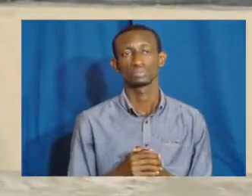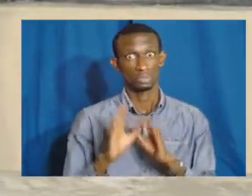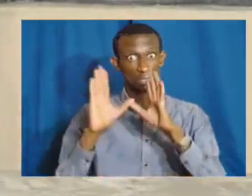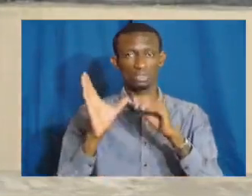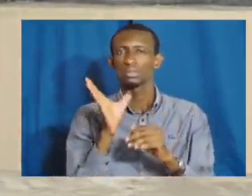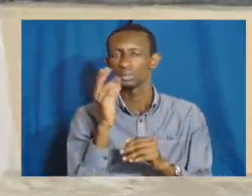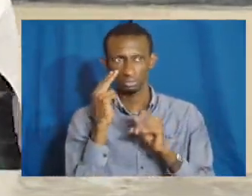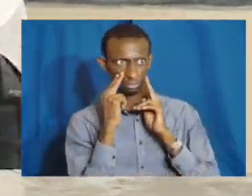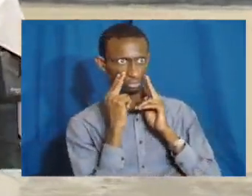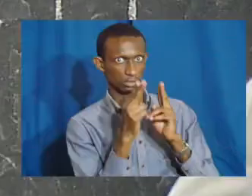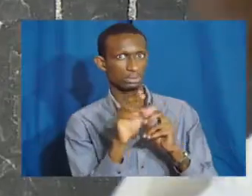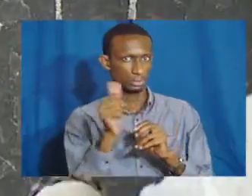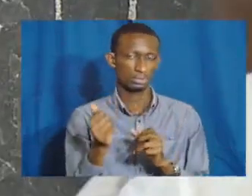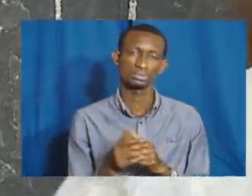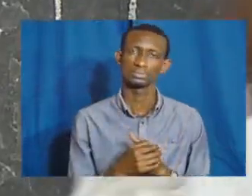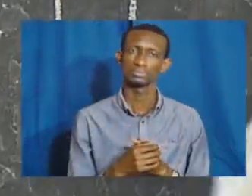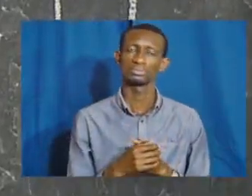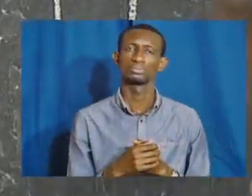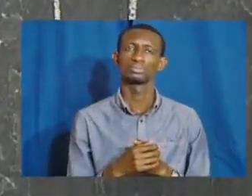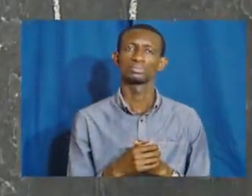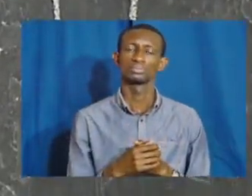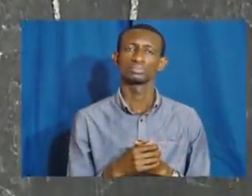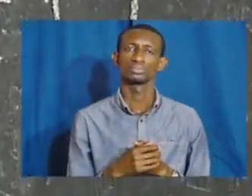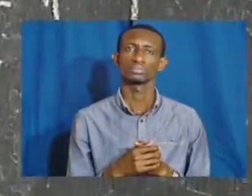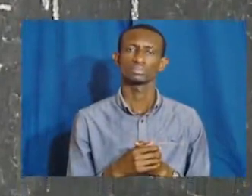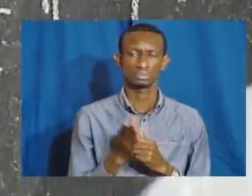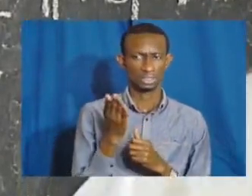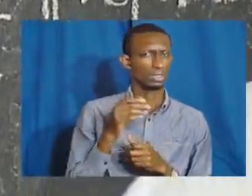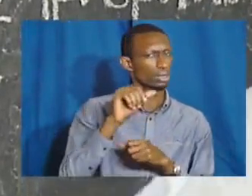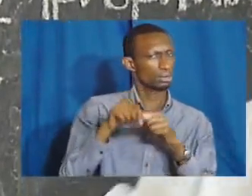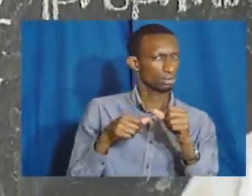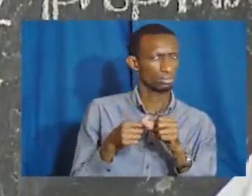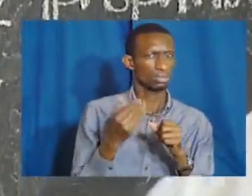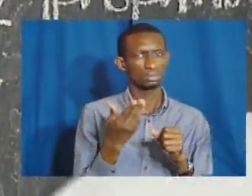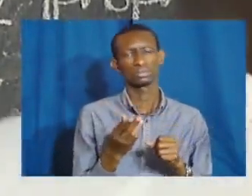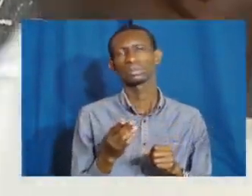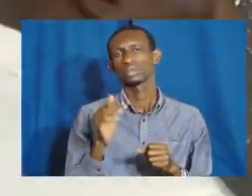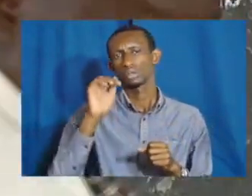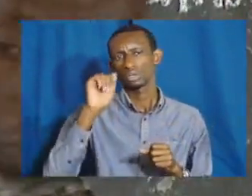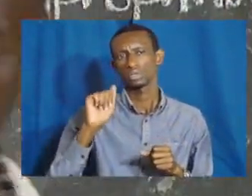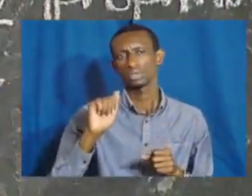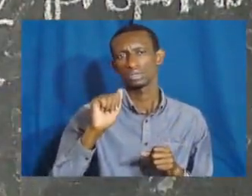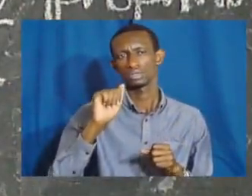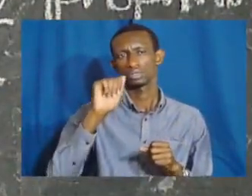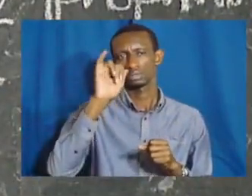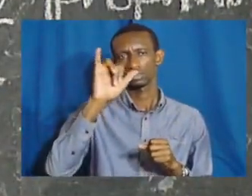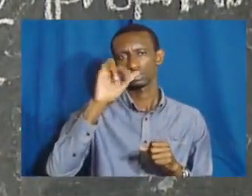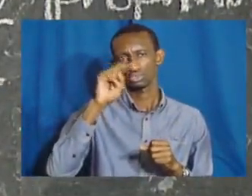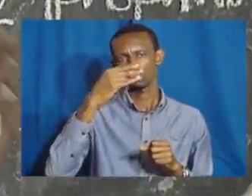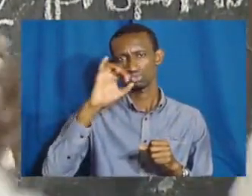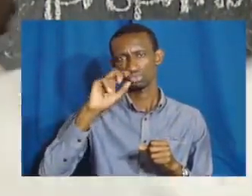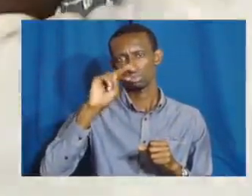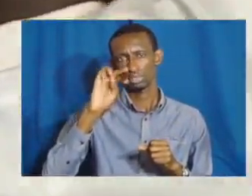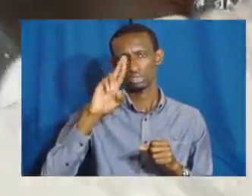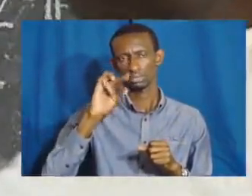at something else. And this is about the isomerism. Let's look at something else,